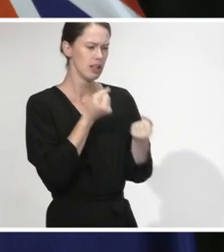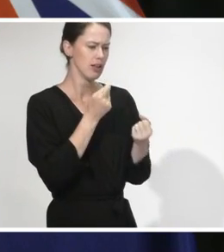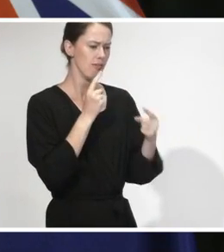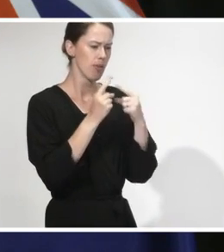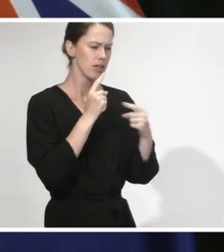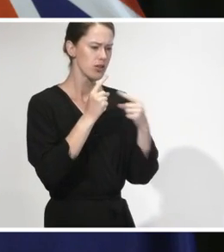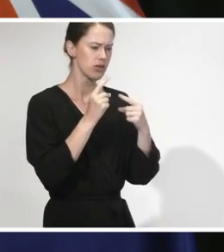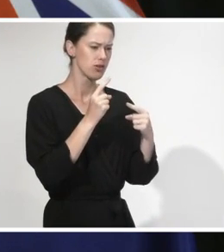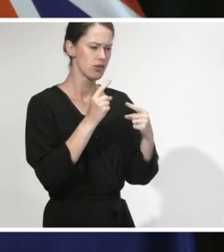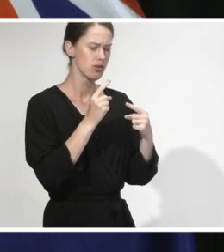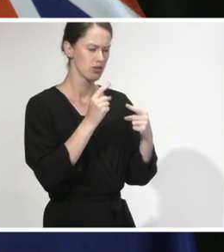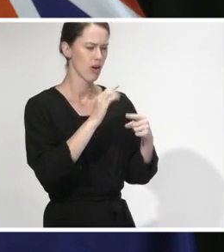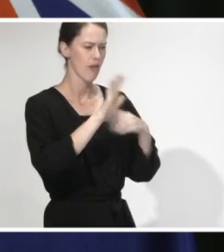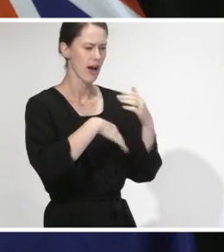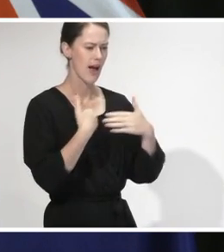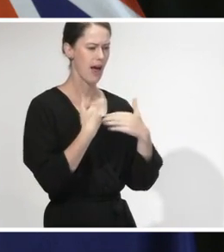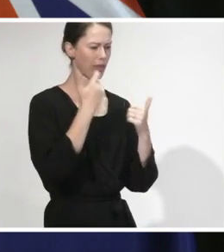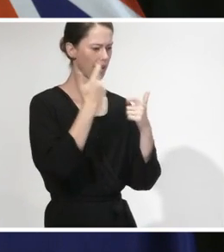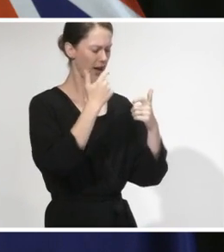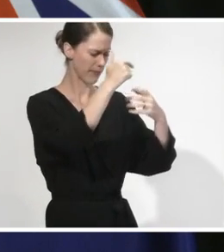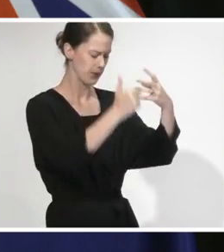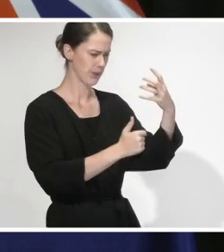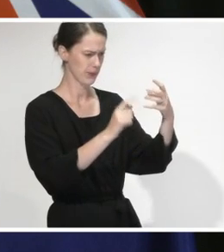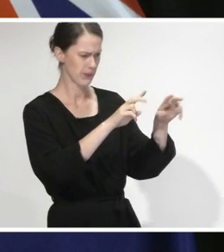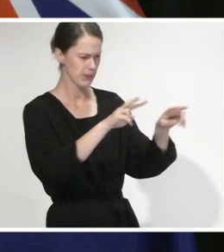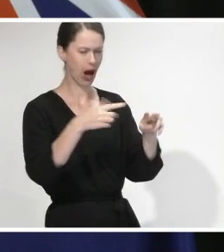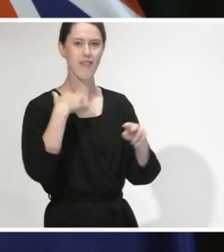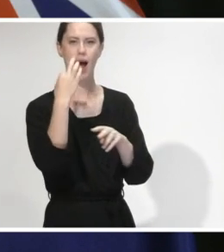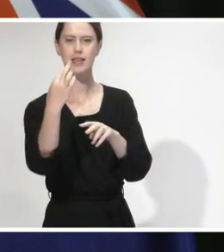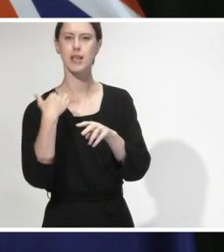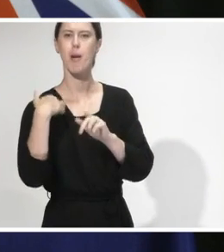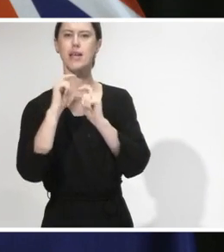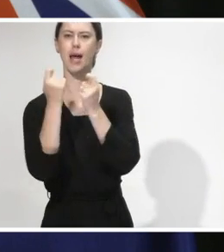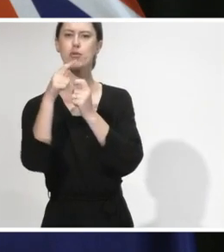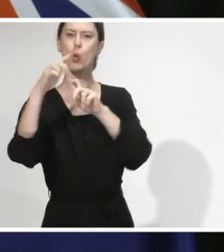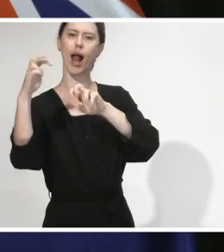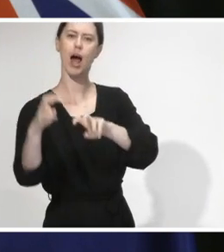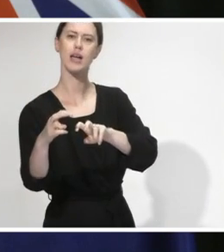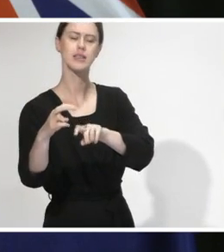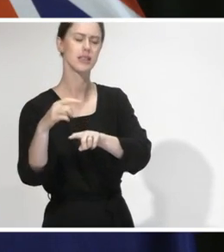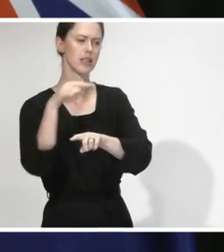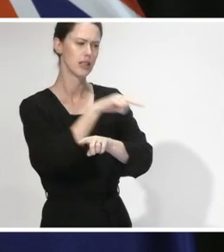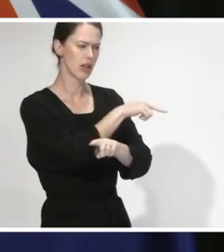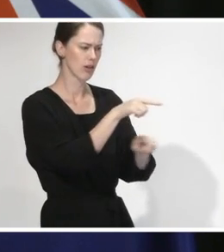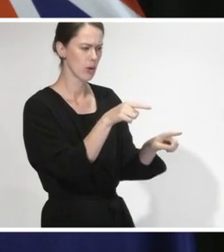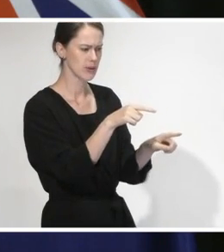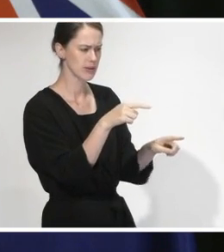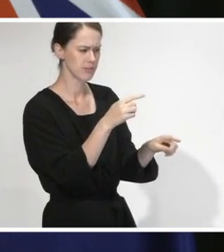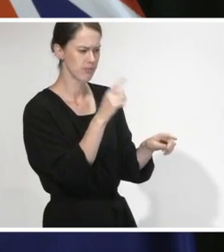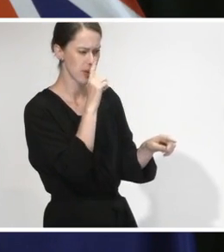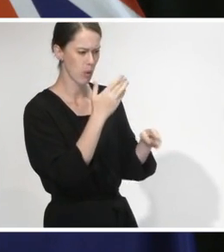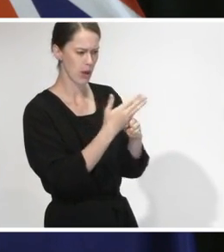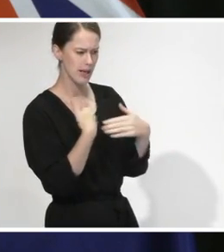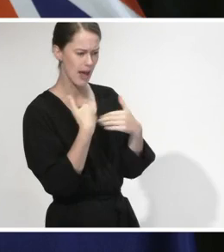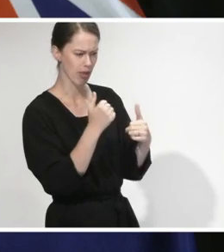the cases that are healthcare workers, and what I've asked the team for particular analysis of is of the cases that